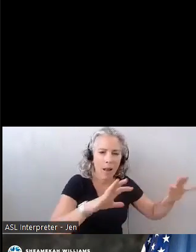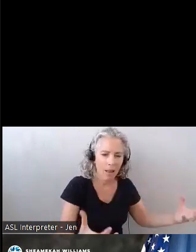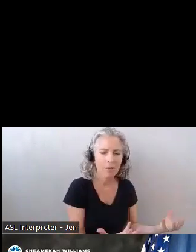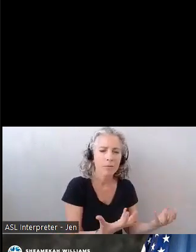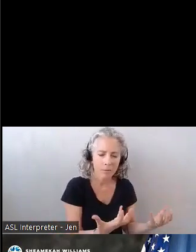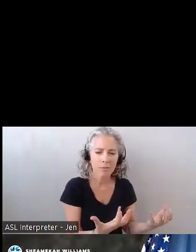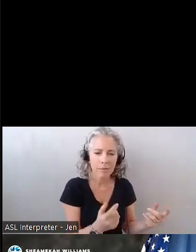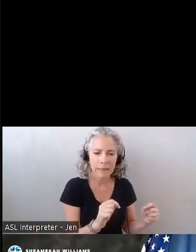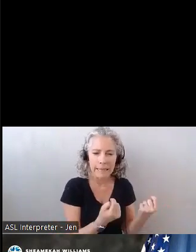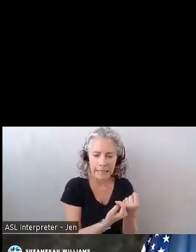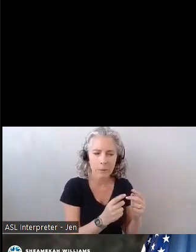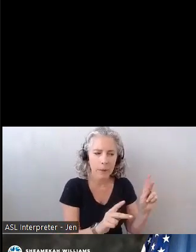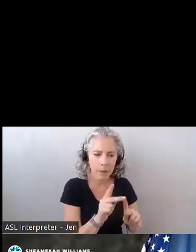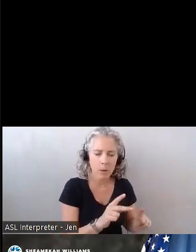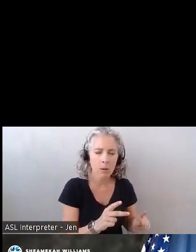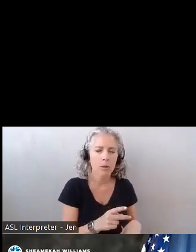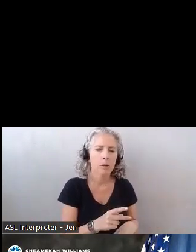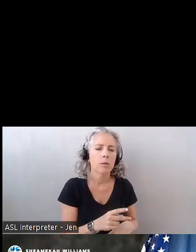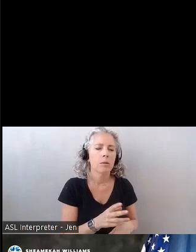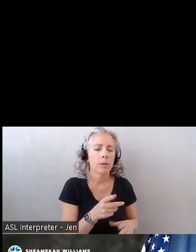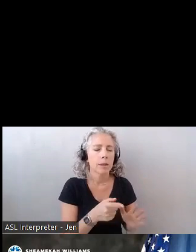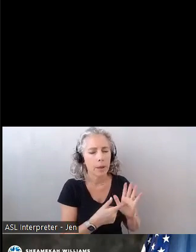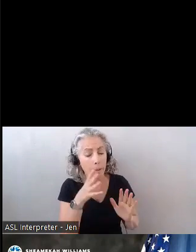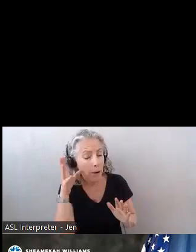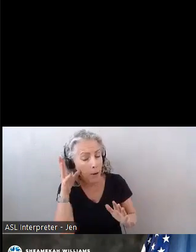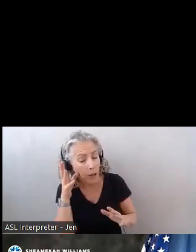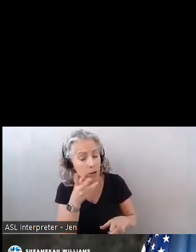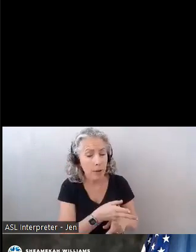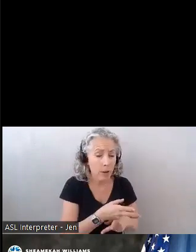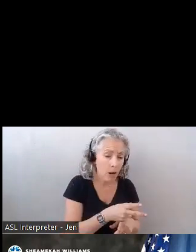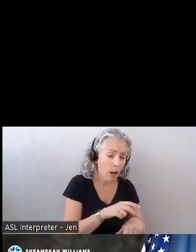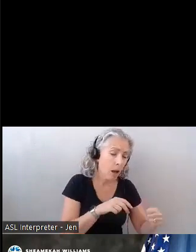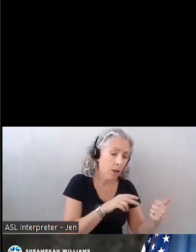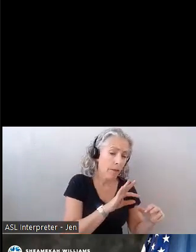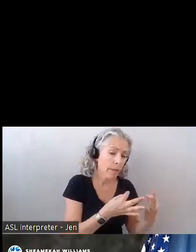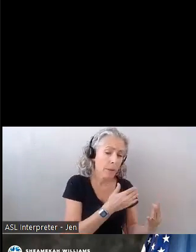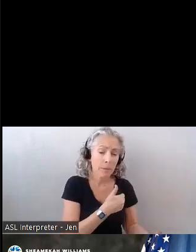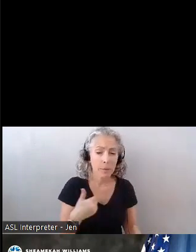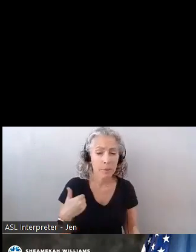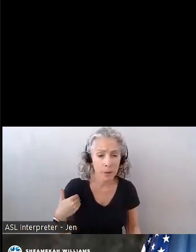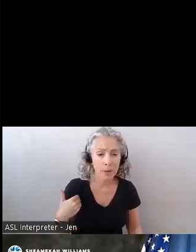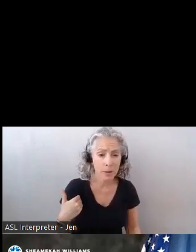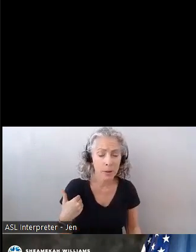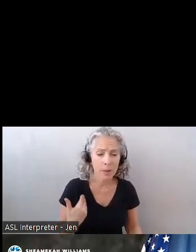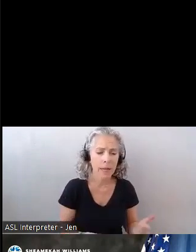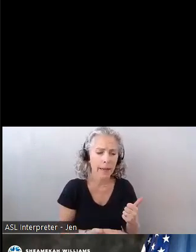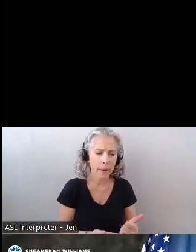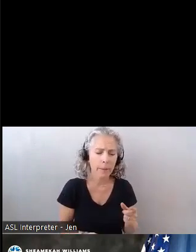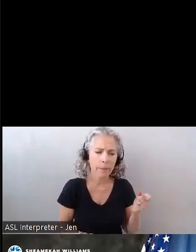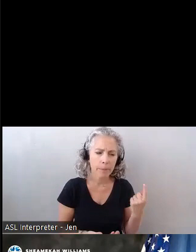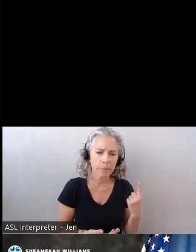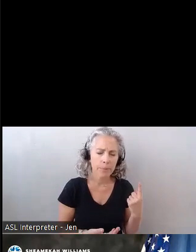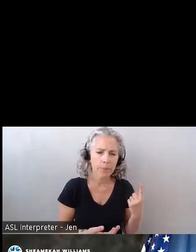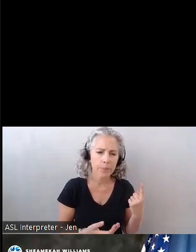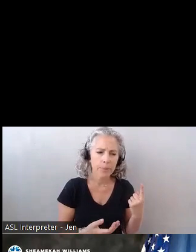it's a team of people, the caregiver. Sometimes it may be other family members that are involved. to really help them to understand the importance